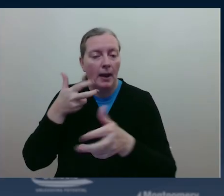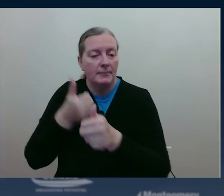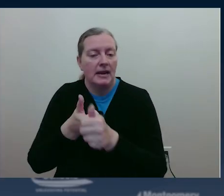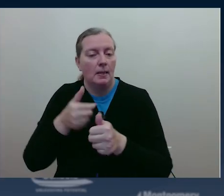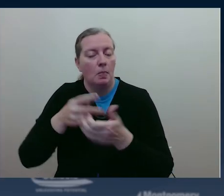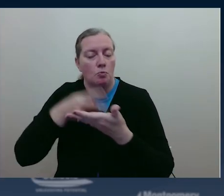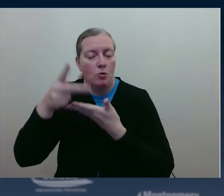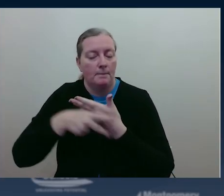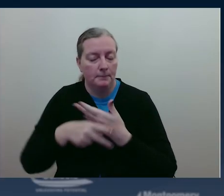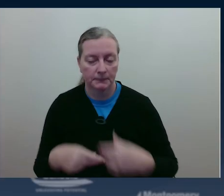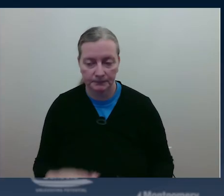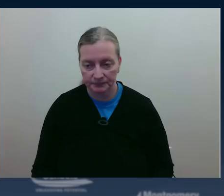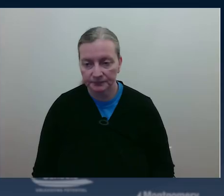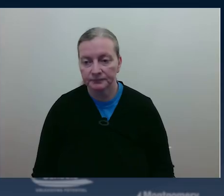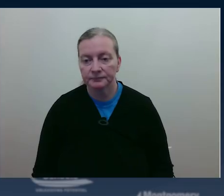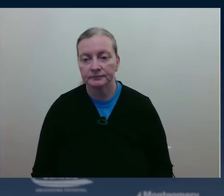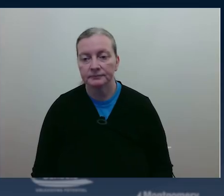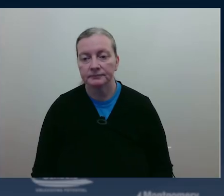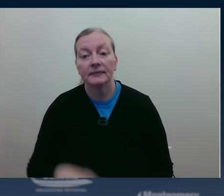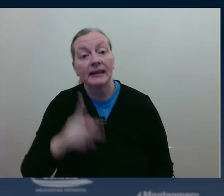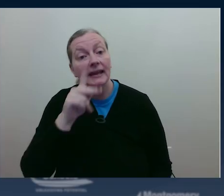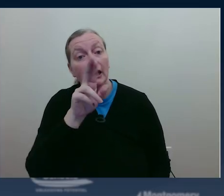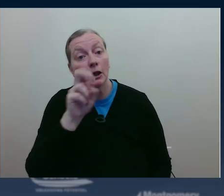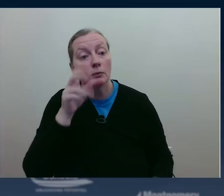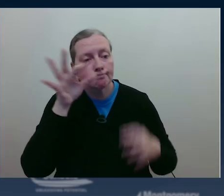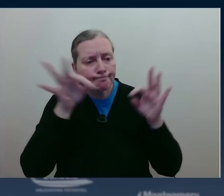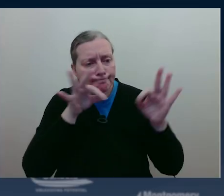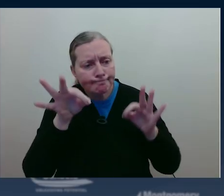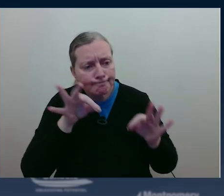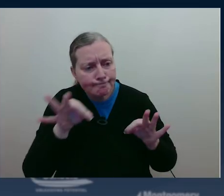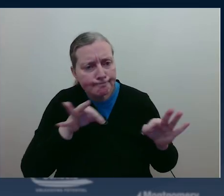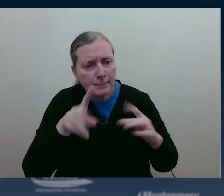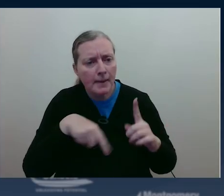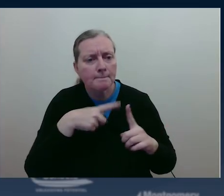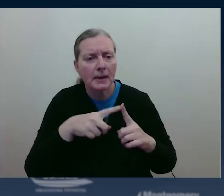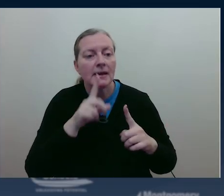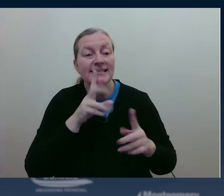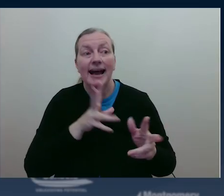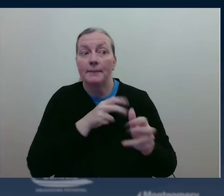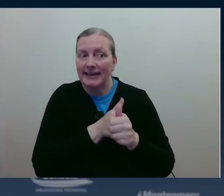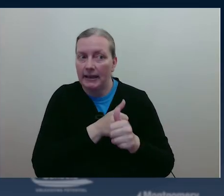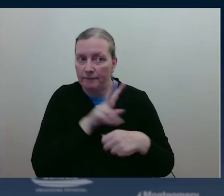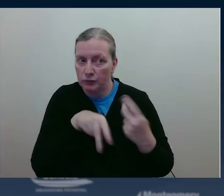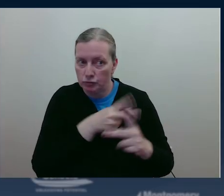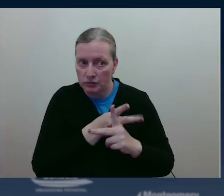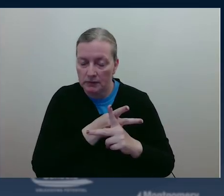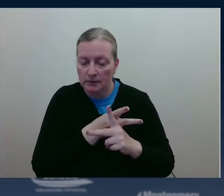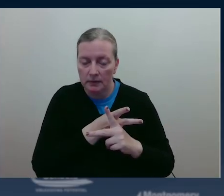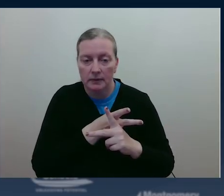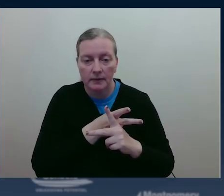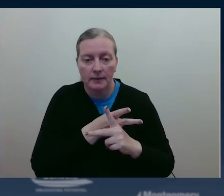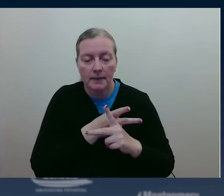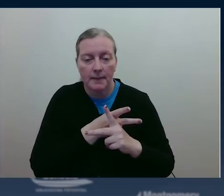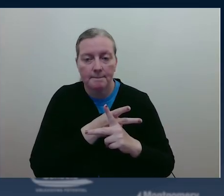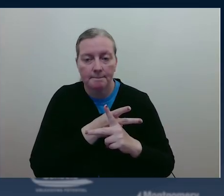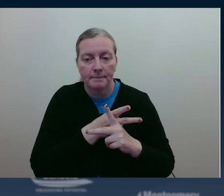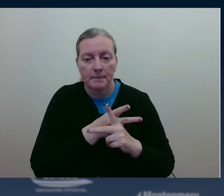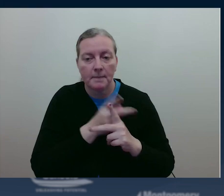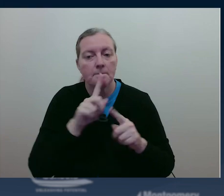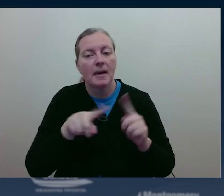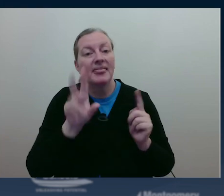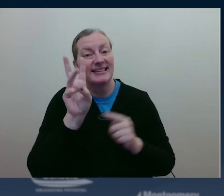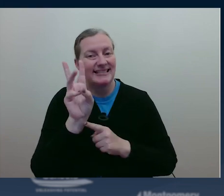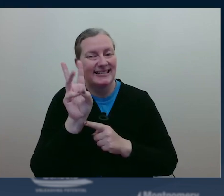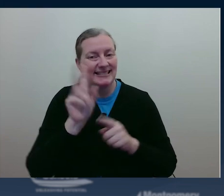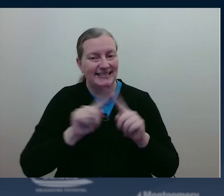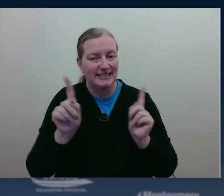that I'll be presenting will be an updated version of the 6 regions that we have proposed to the Board of